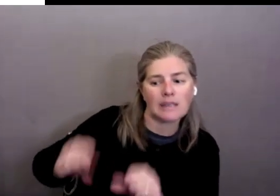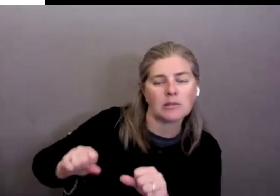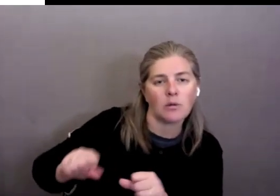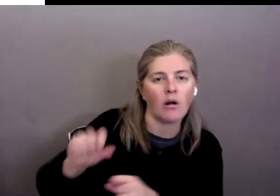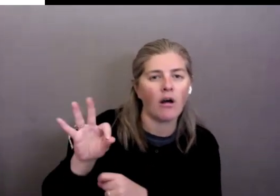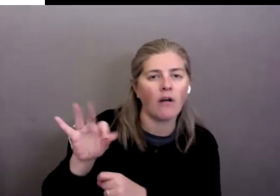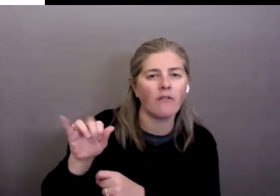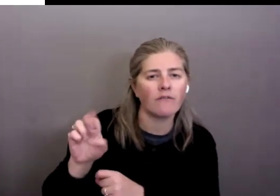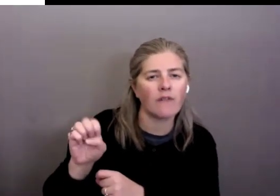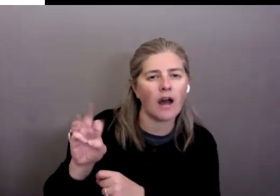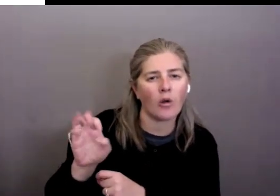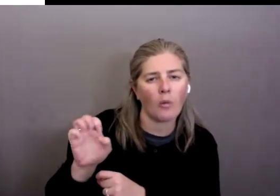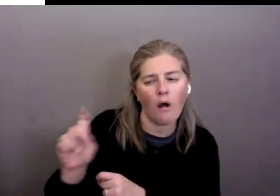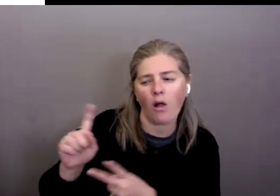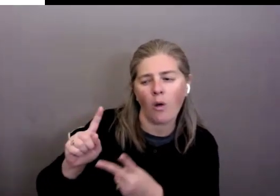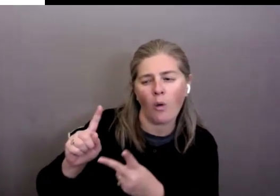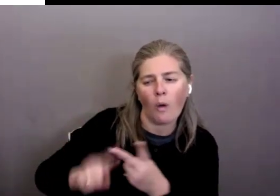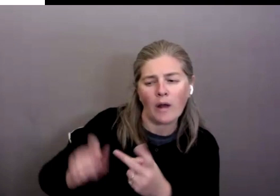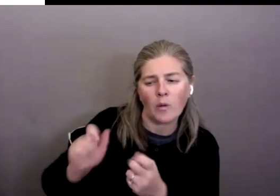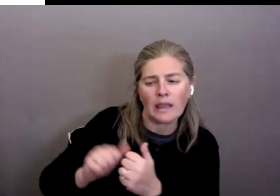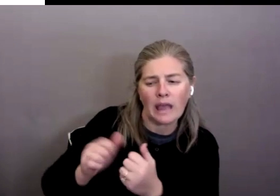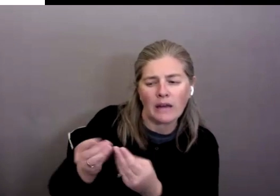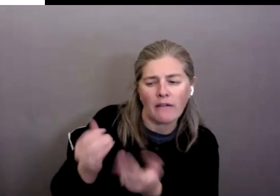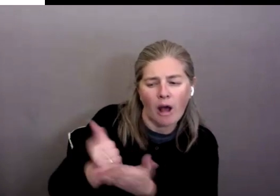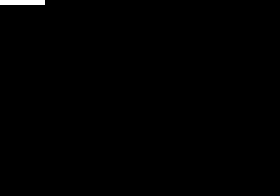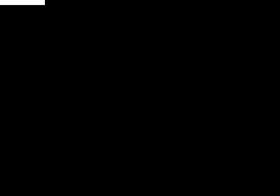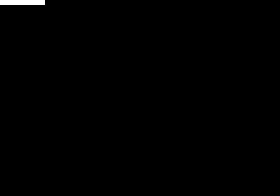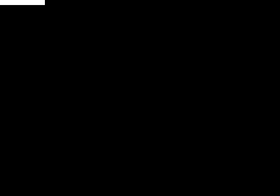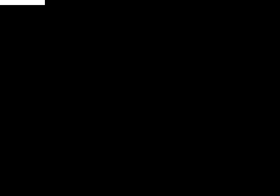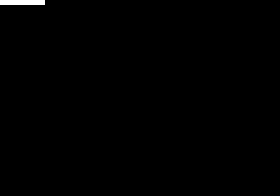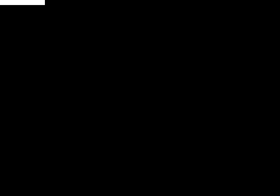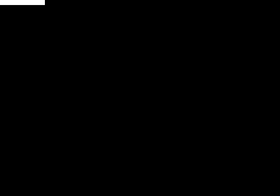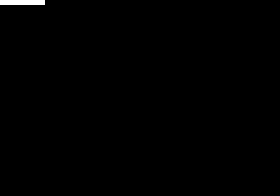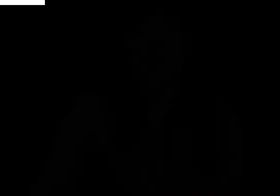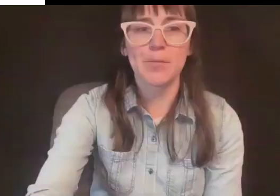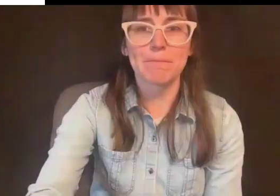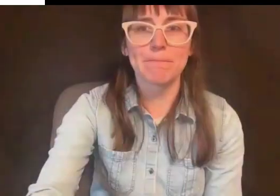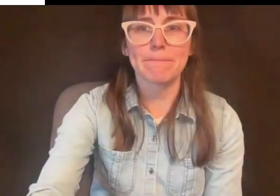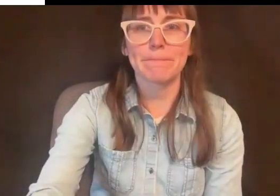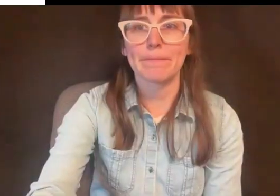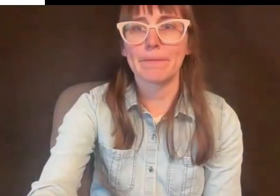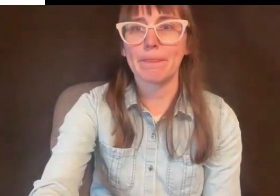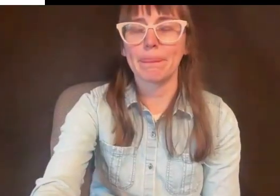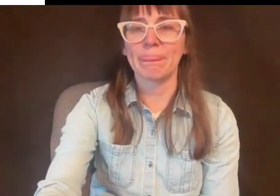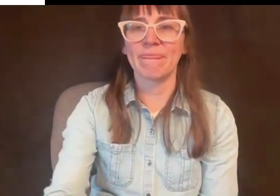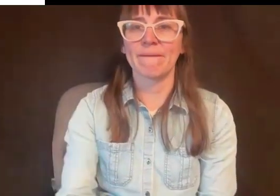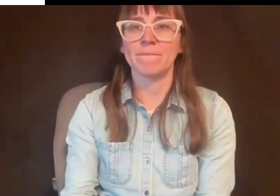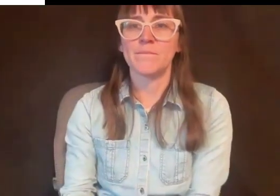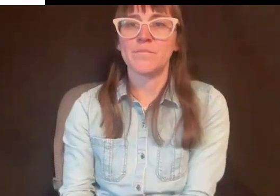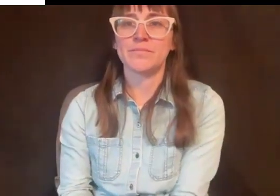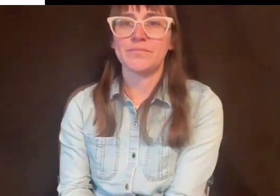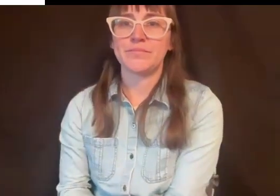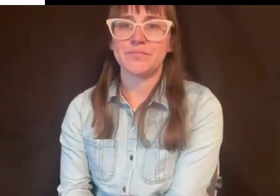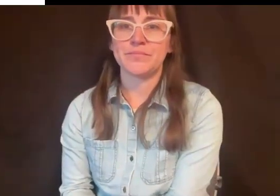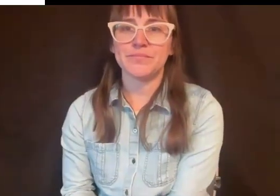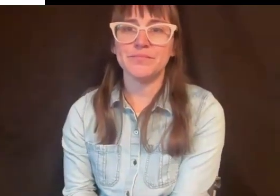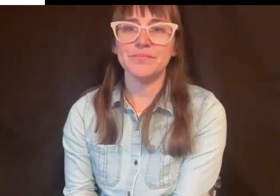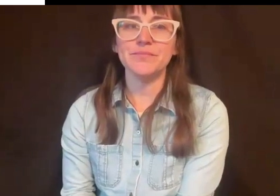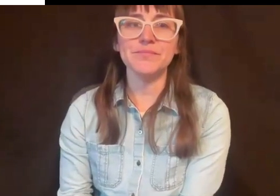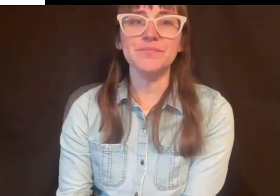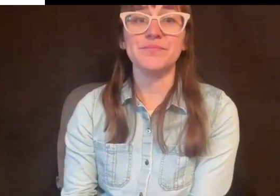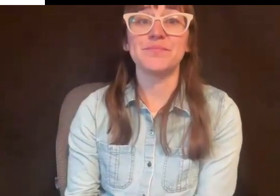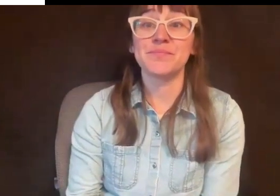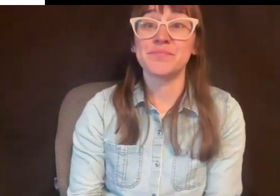for conflicts of interest that might be required. In rare circumstances, the SUA might determine that no remedy